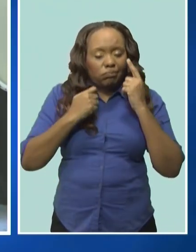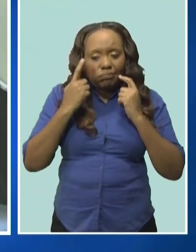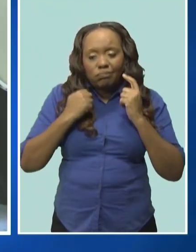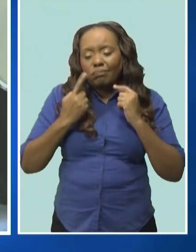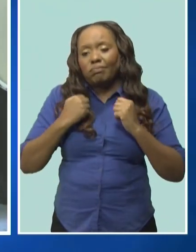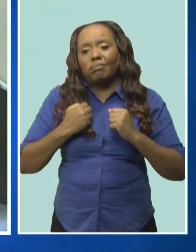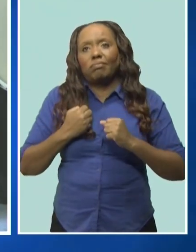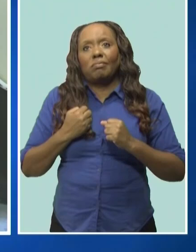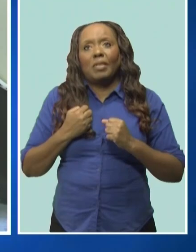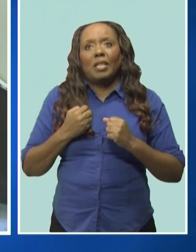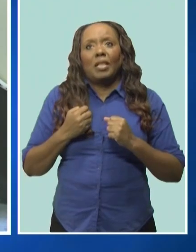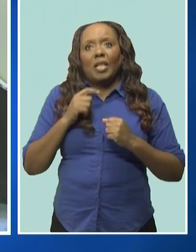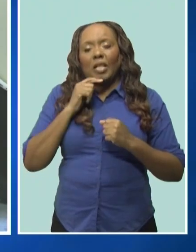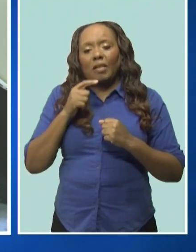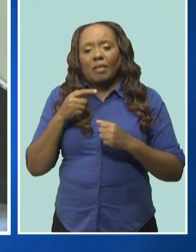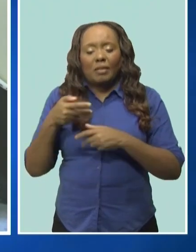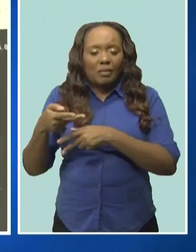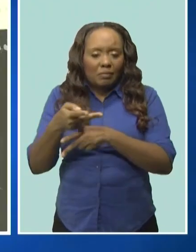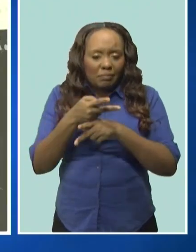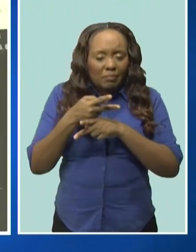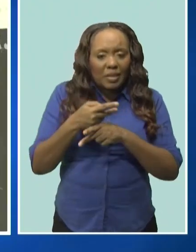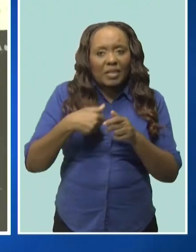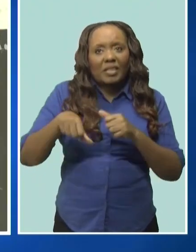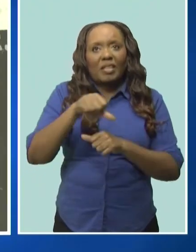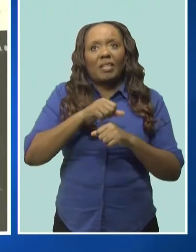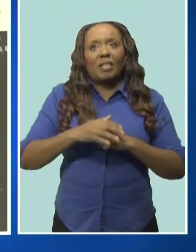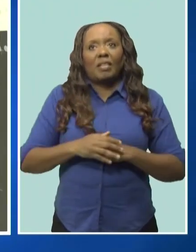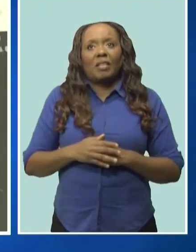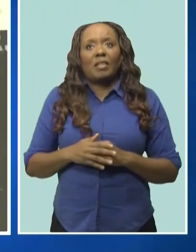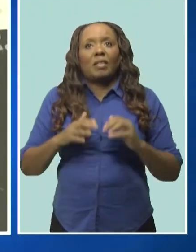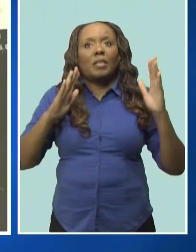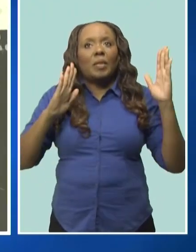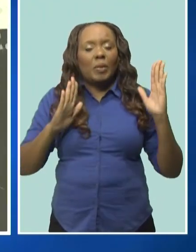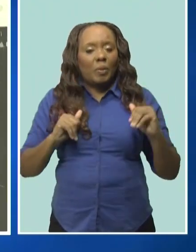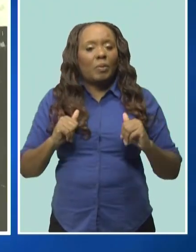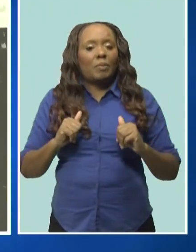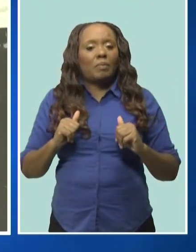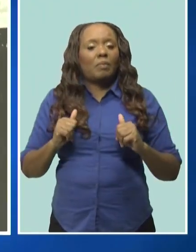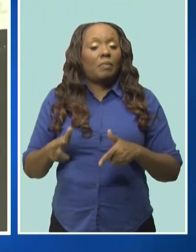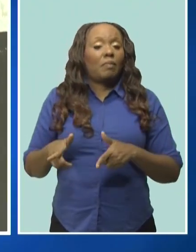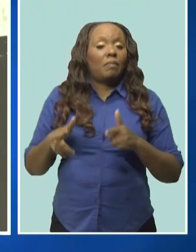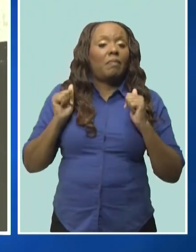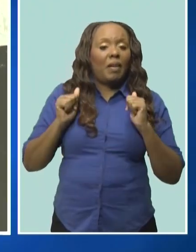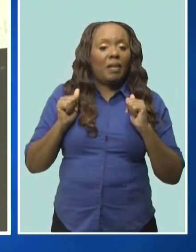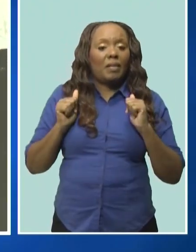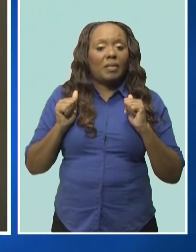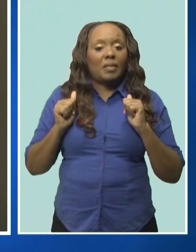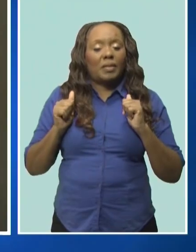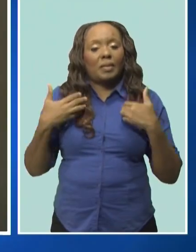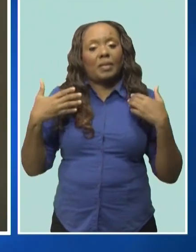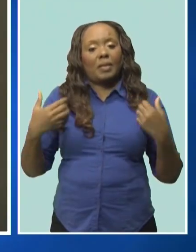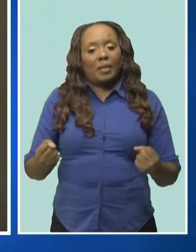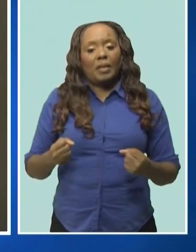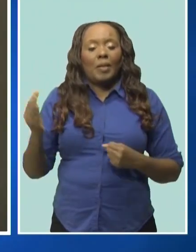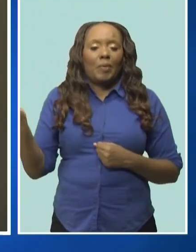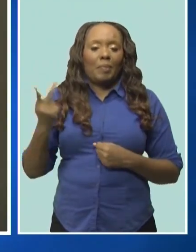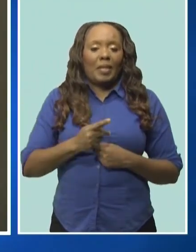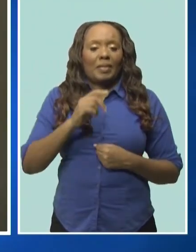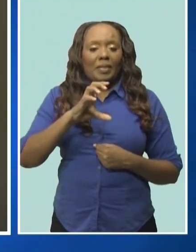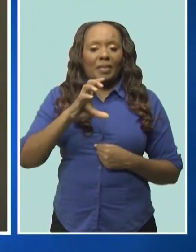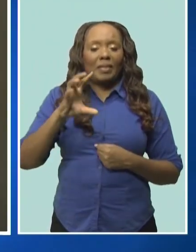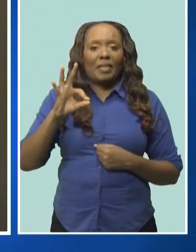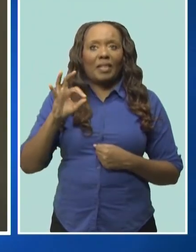other. It is their hope Cole's recovery will be swift so he can return to his CCFS